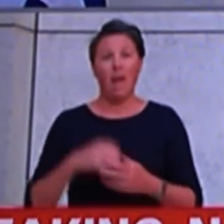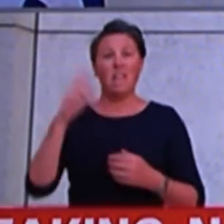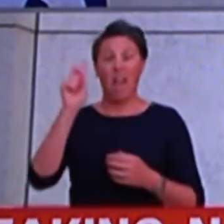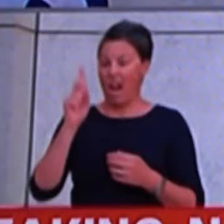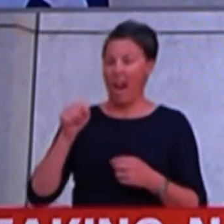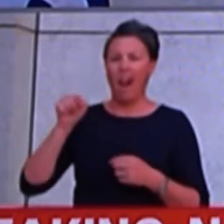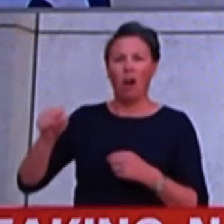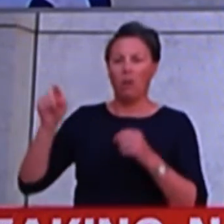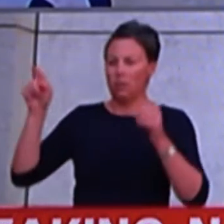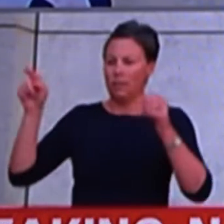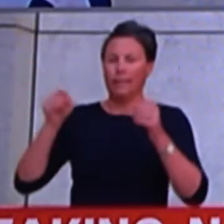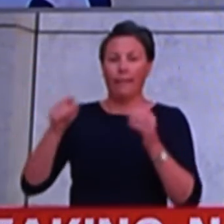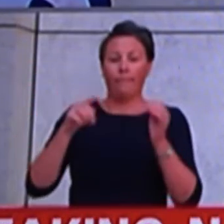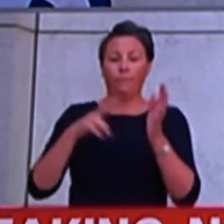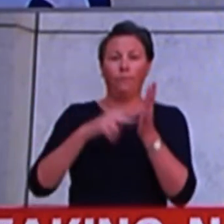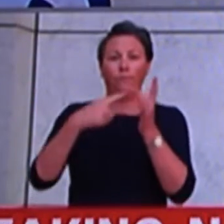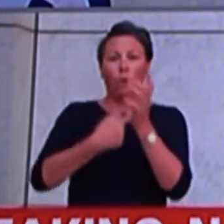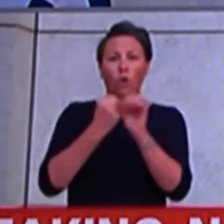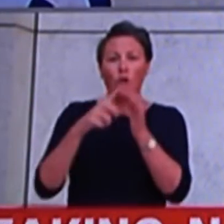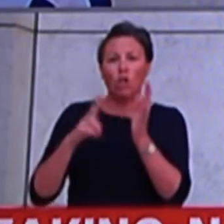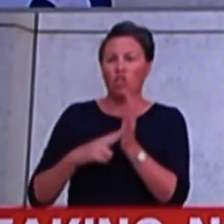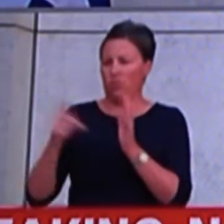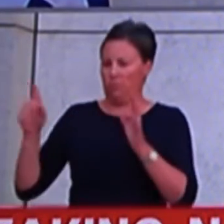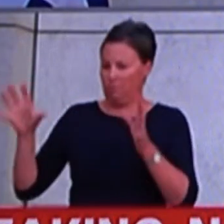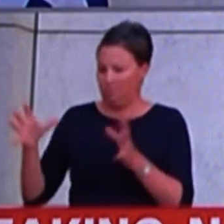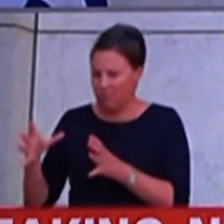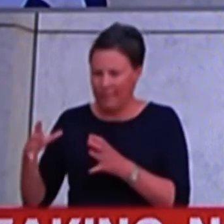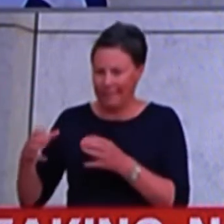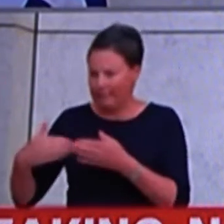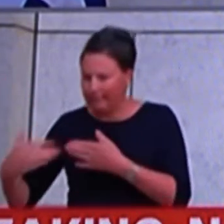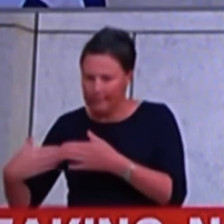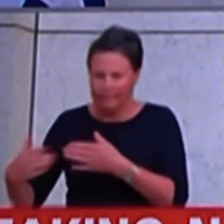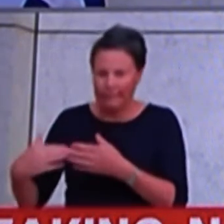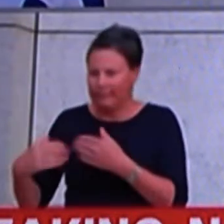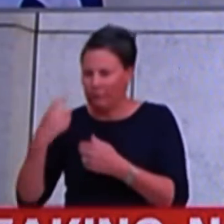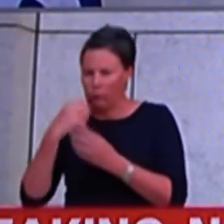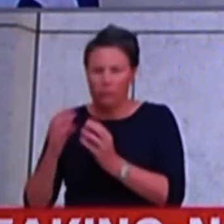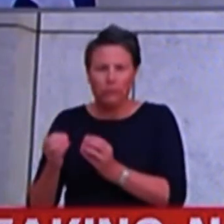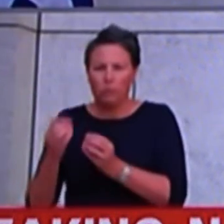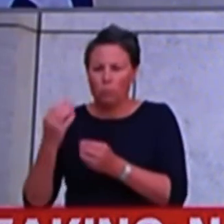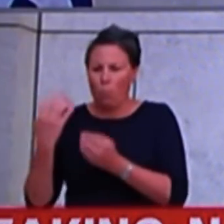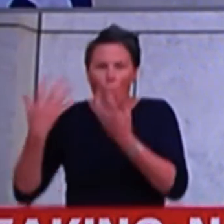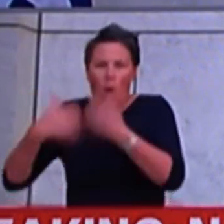administration process, which is the Treasurer and the Deputy Prime Minister made very clear today. That